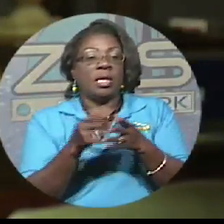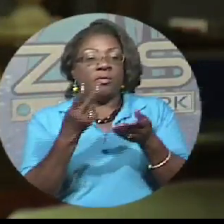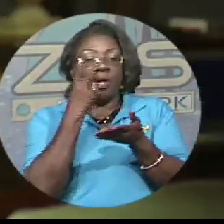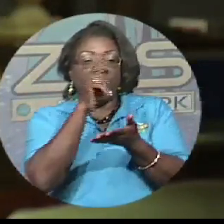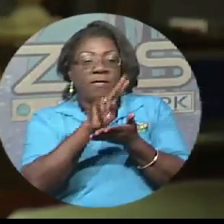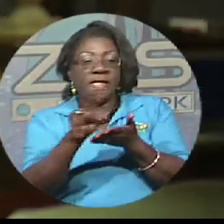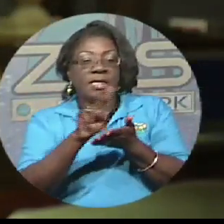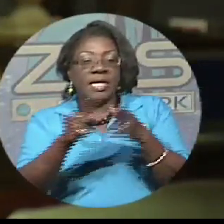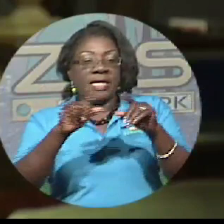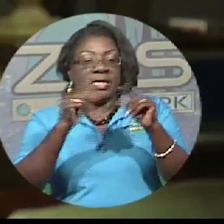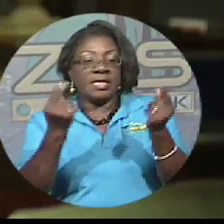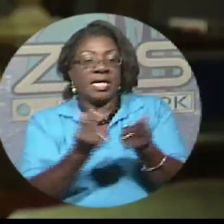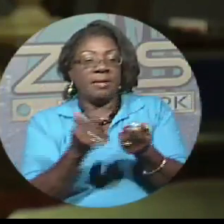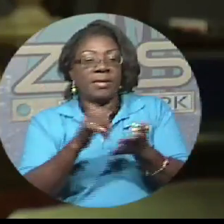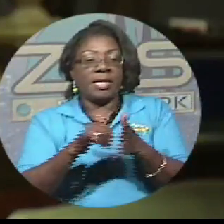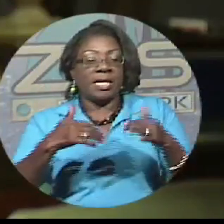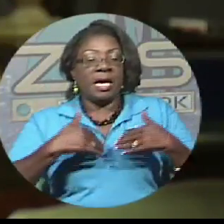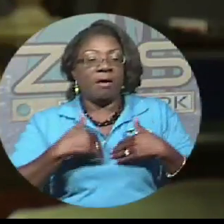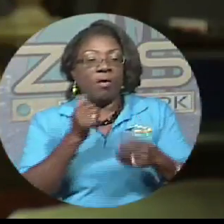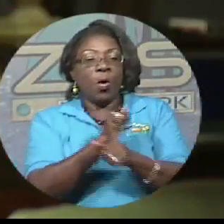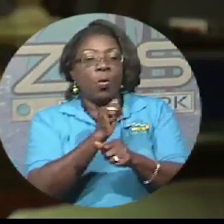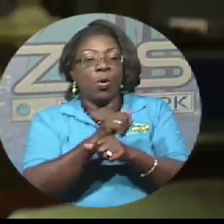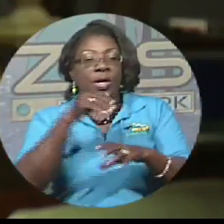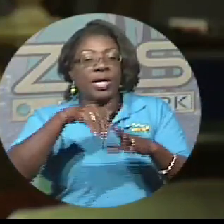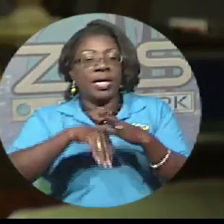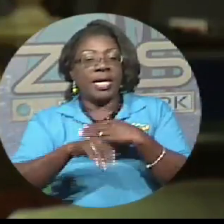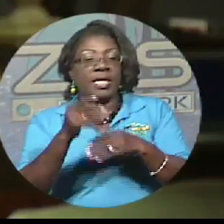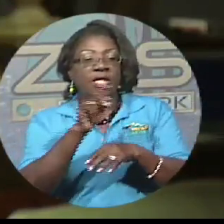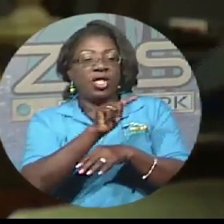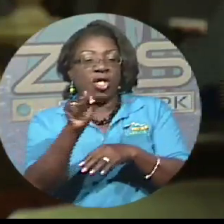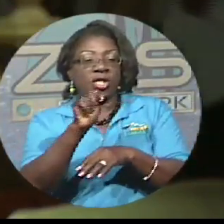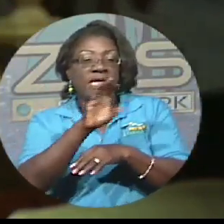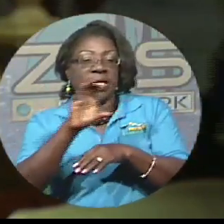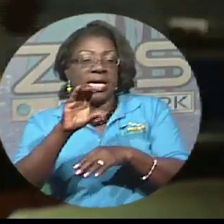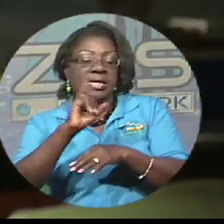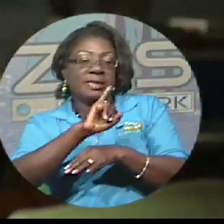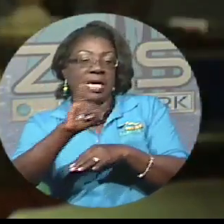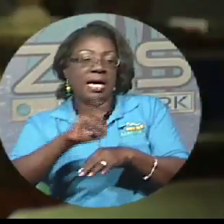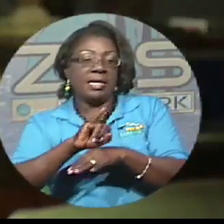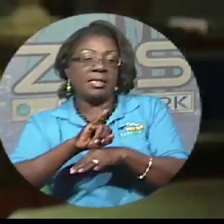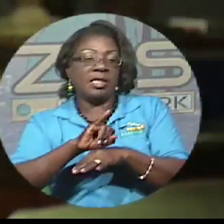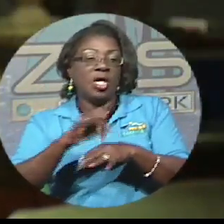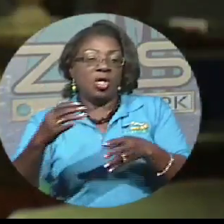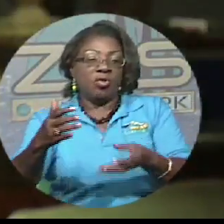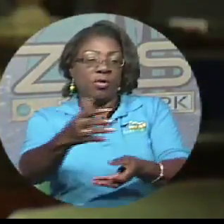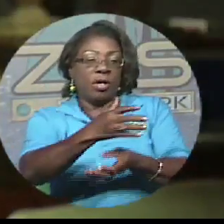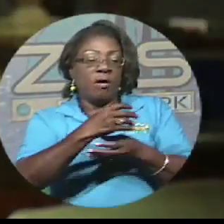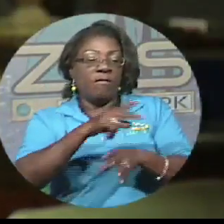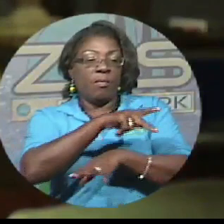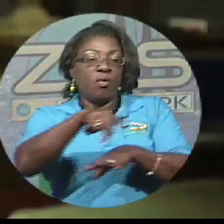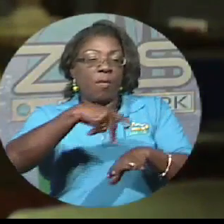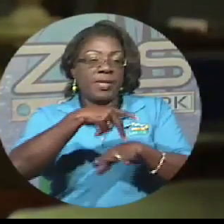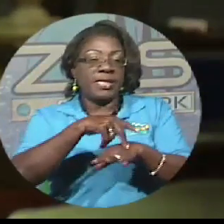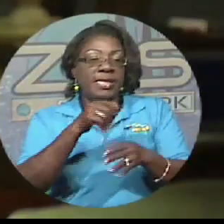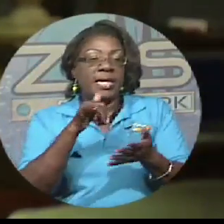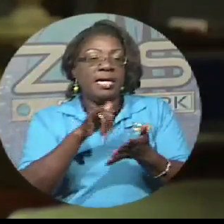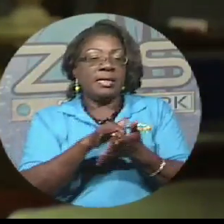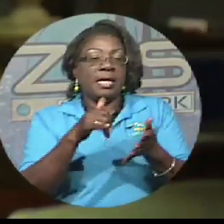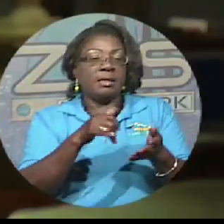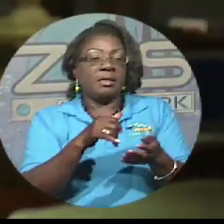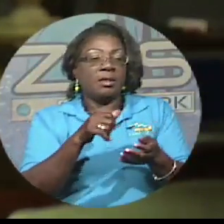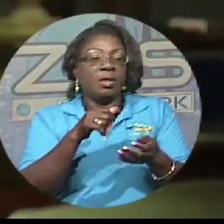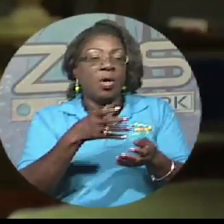investigative team, which they have working so-called to recover property which